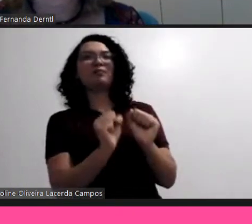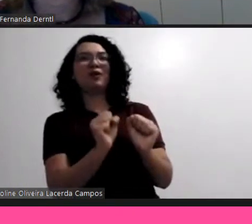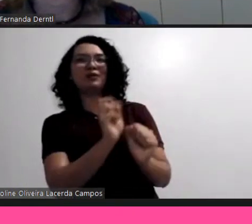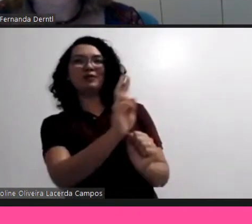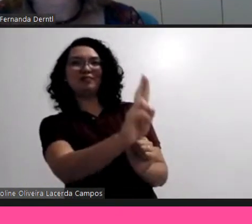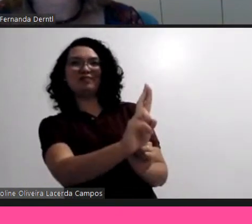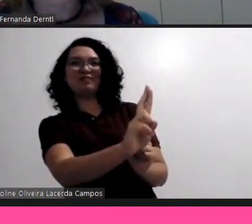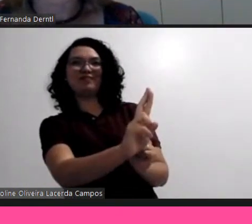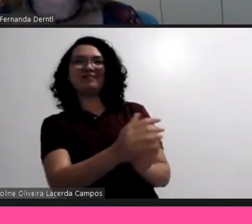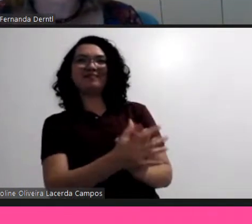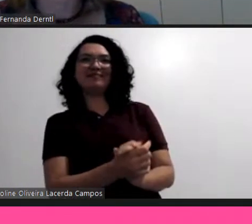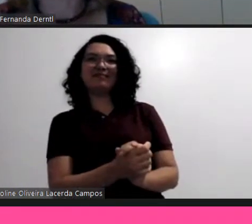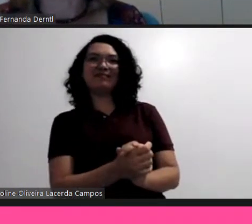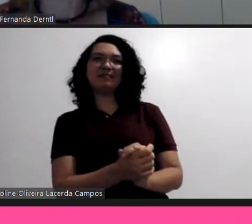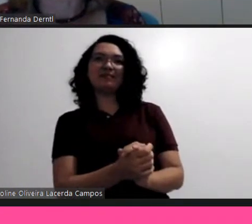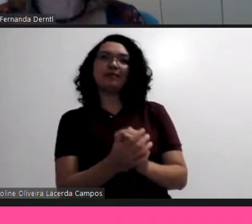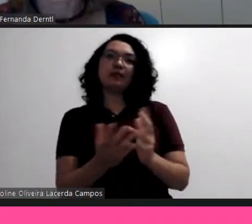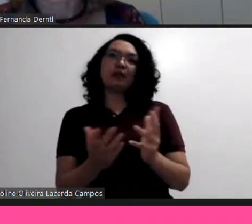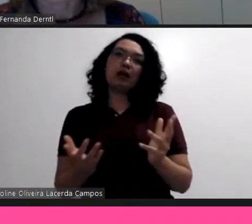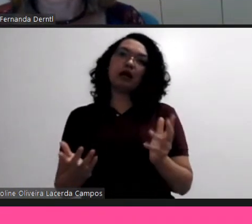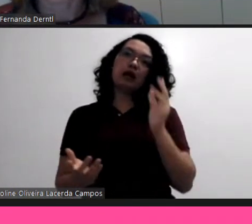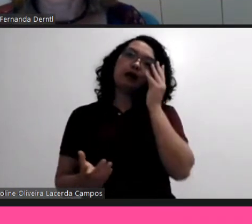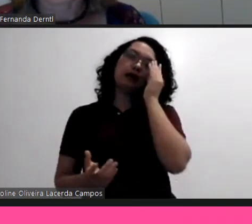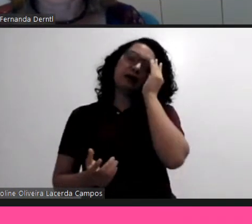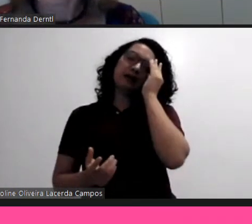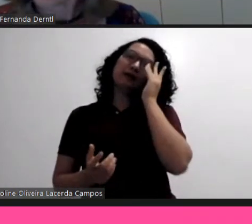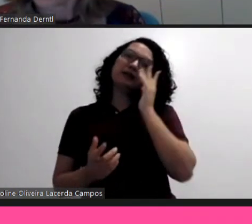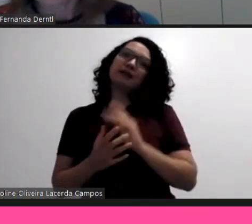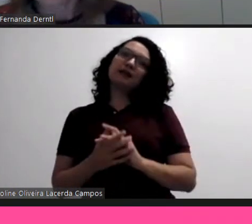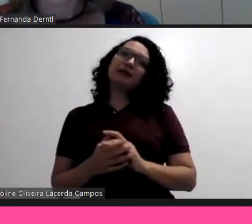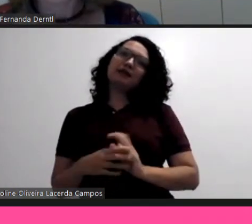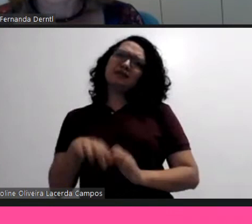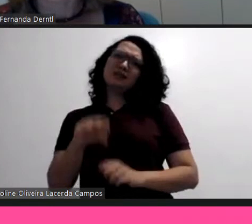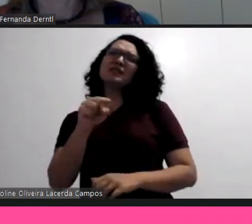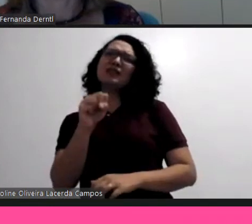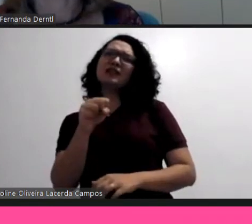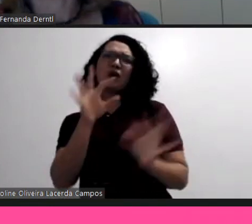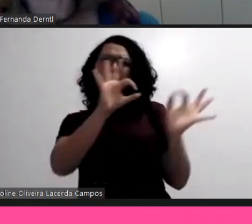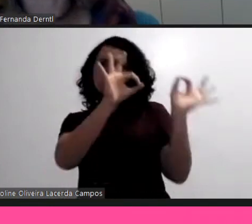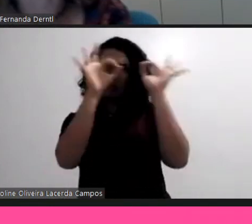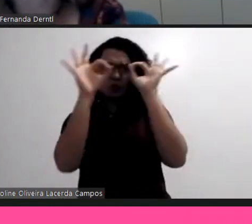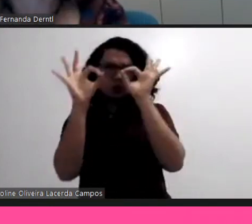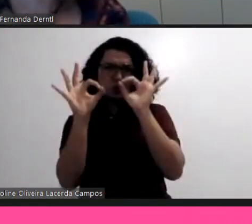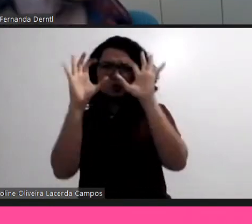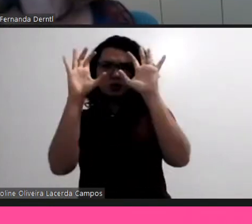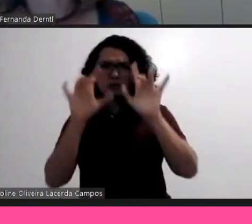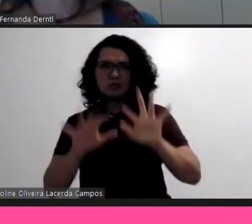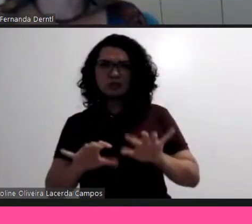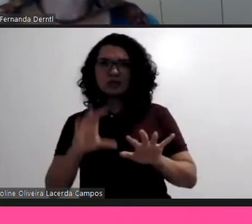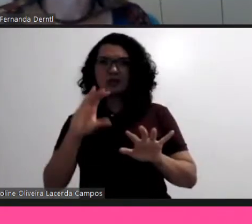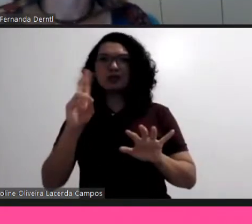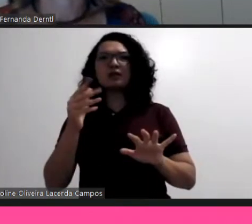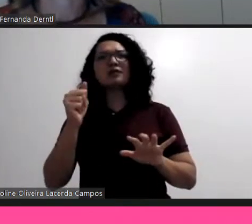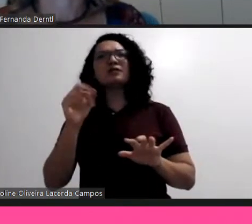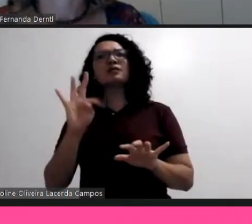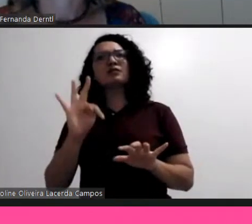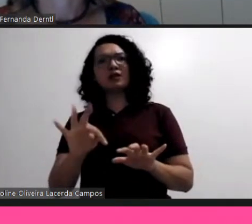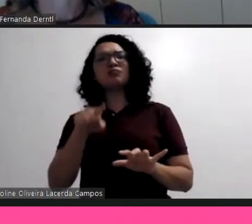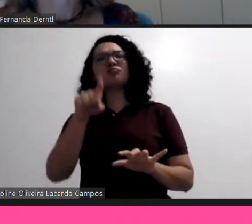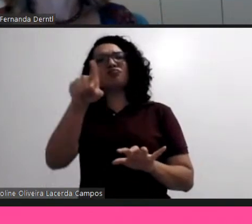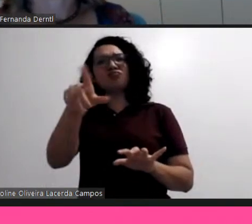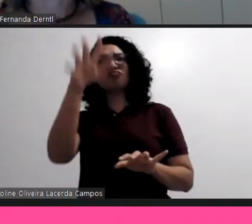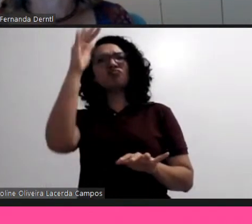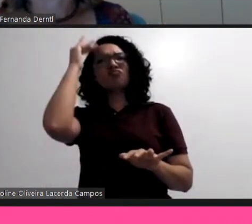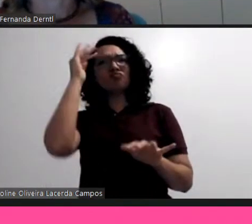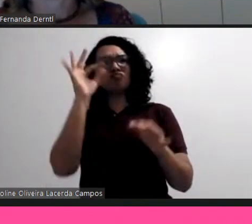Sorry, yes, I just saw it in the chat and I quickly responded. I mean, you're absolutely right, especially in the later decades,